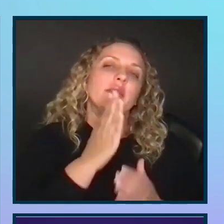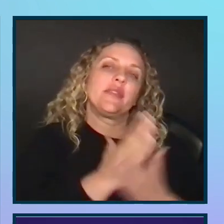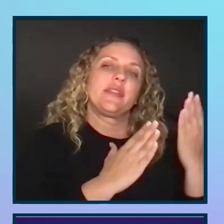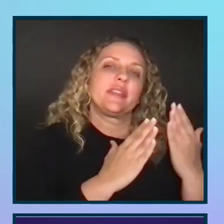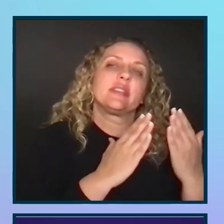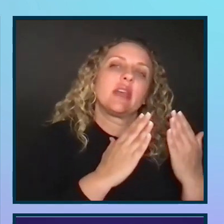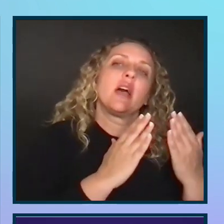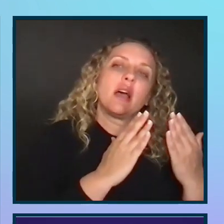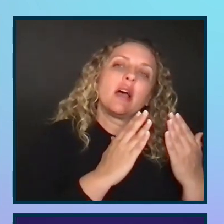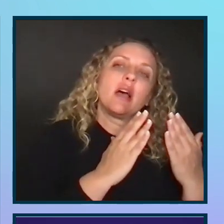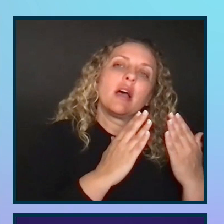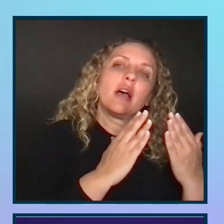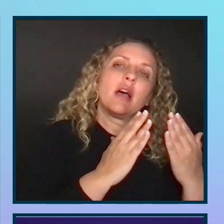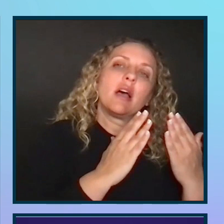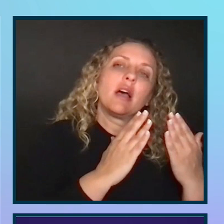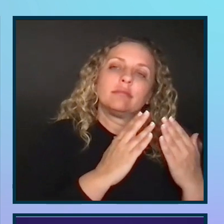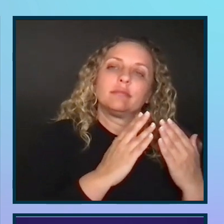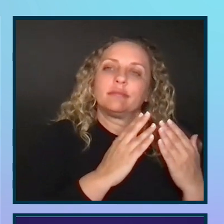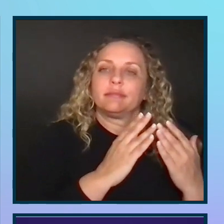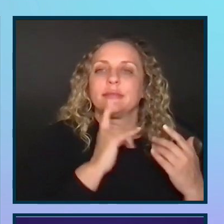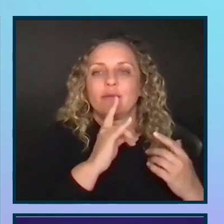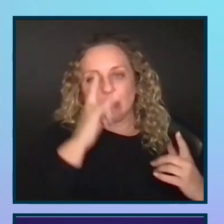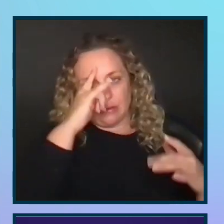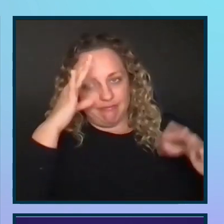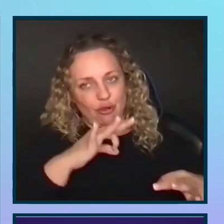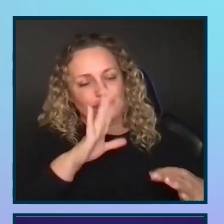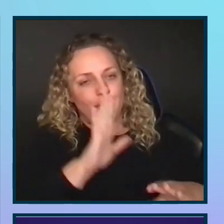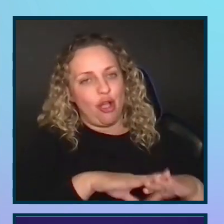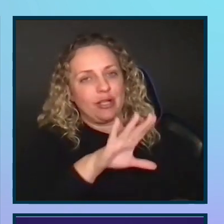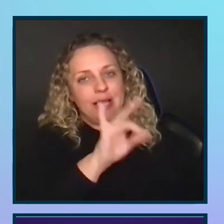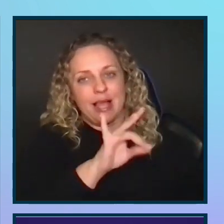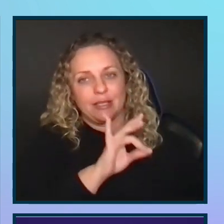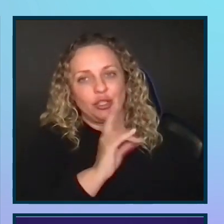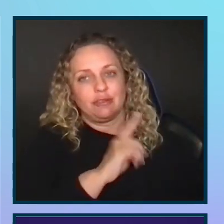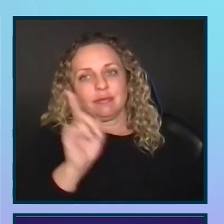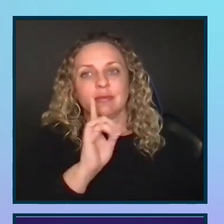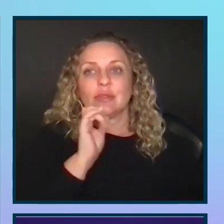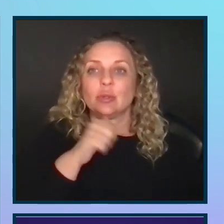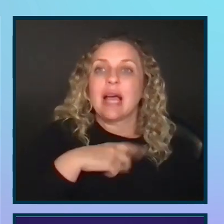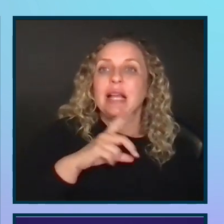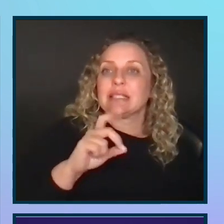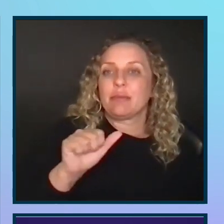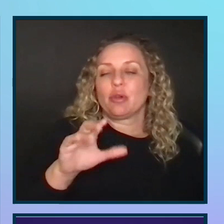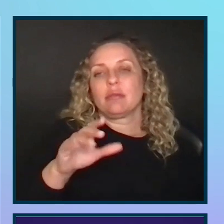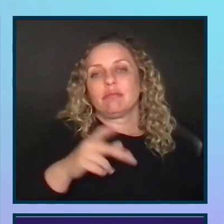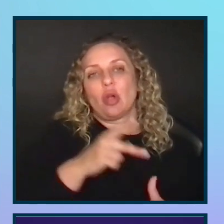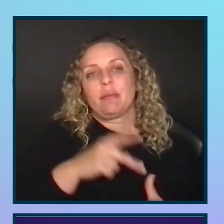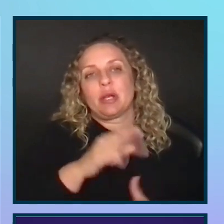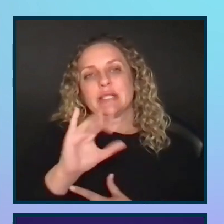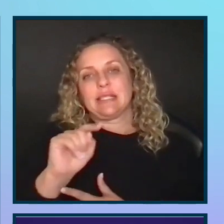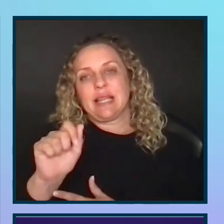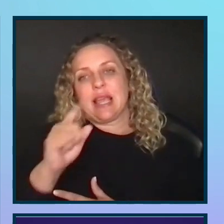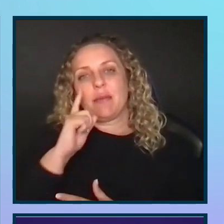sometimes calls have to be made on selection. So another big reason to not disable the primary CTA is because